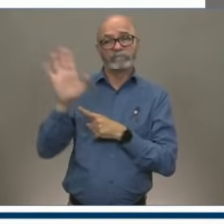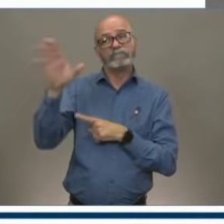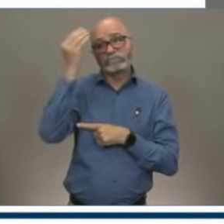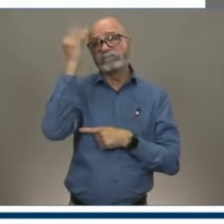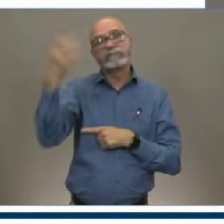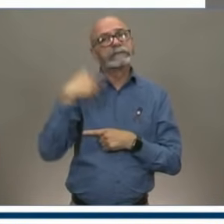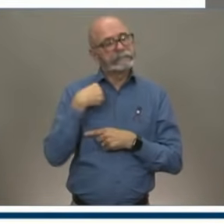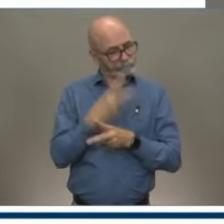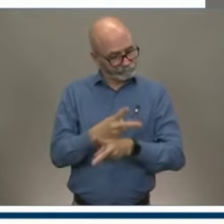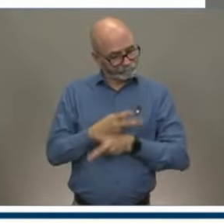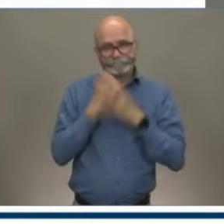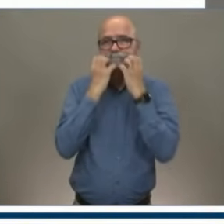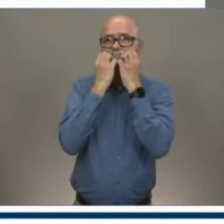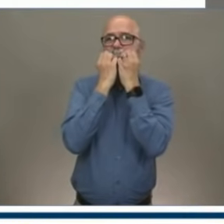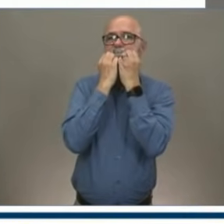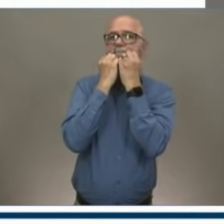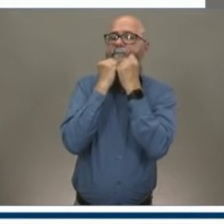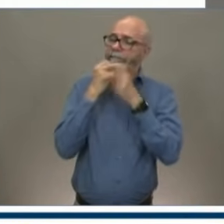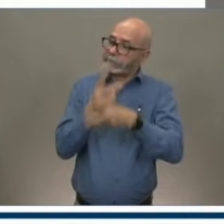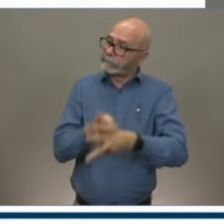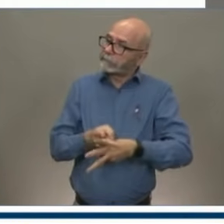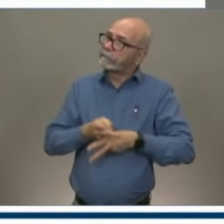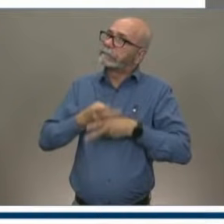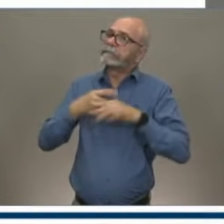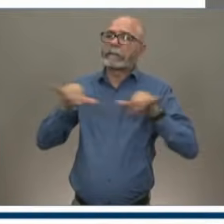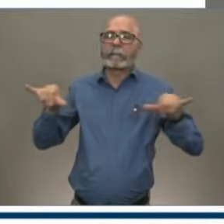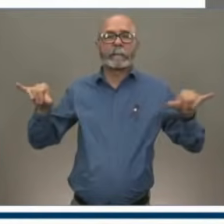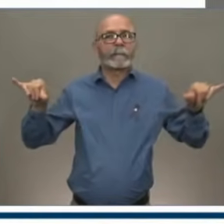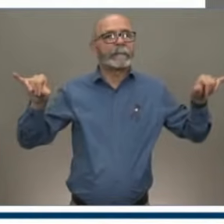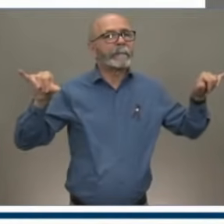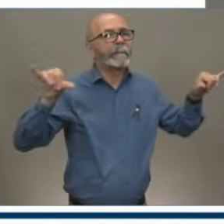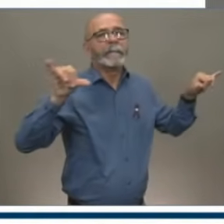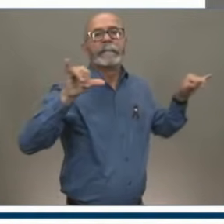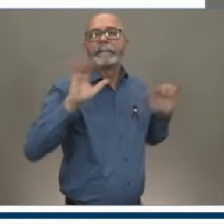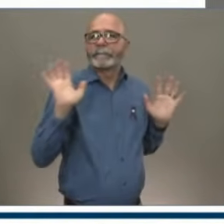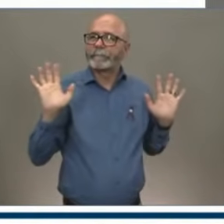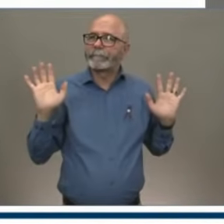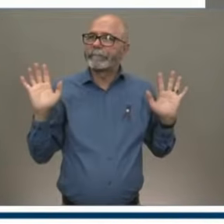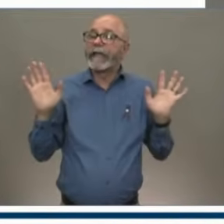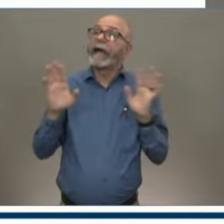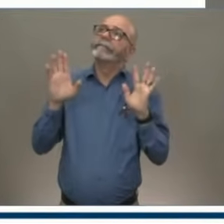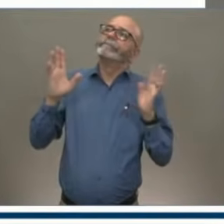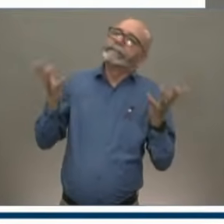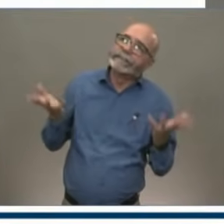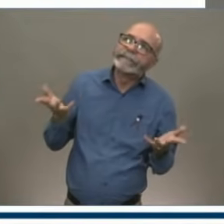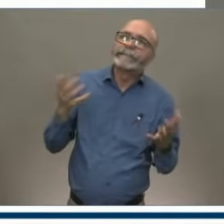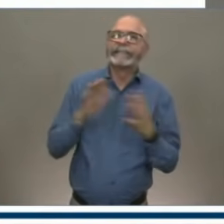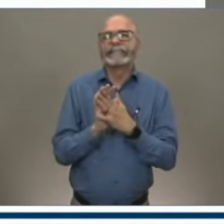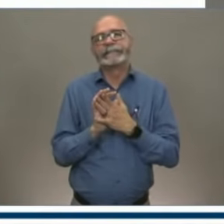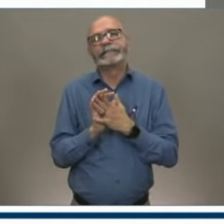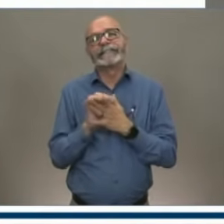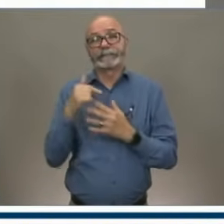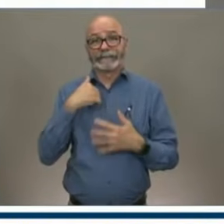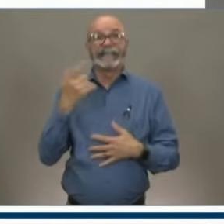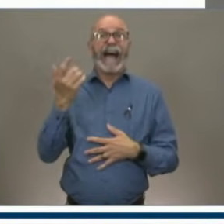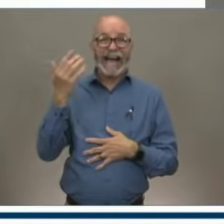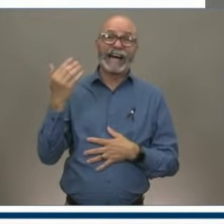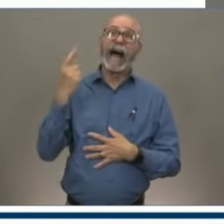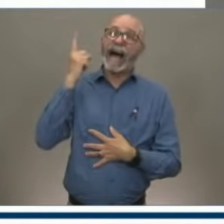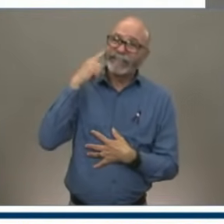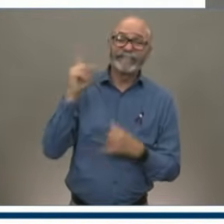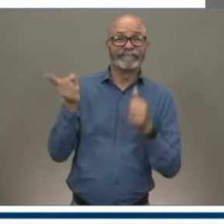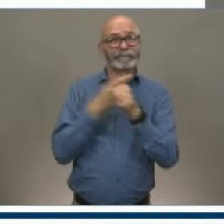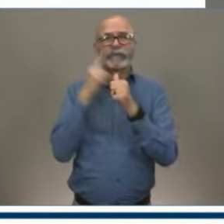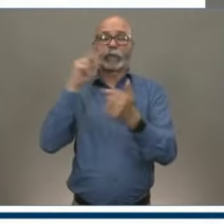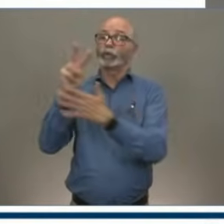caution. So when we looked at it, it really was, even we've said all along, 2 weeks, but we might well have to extend for